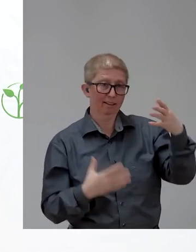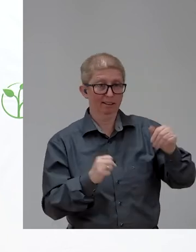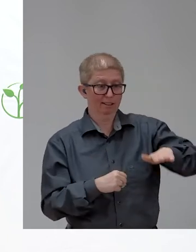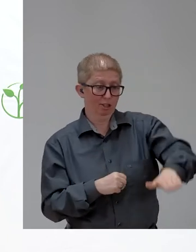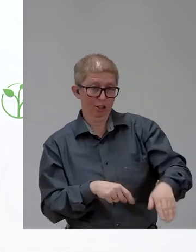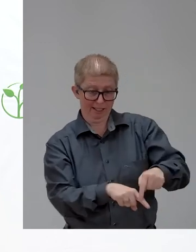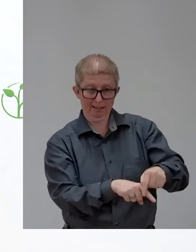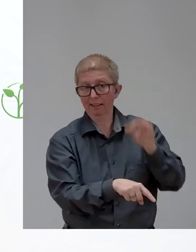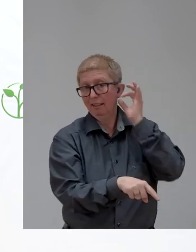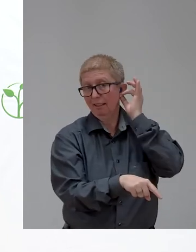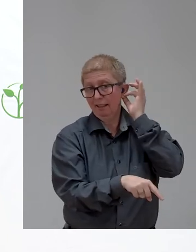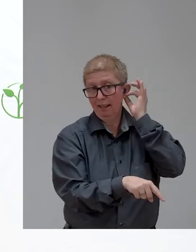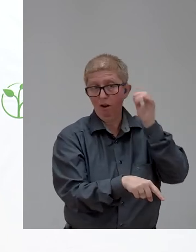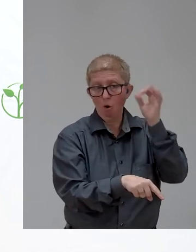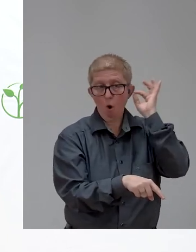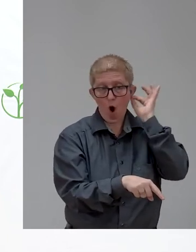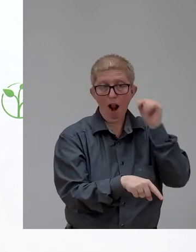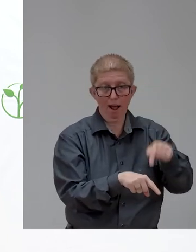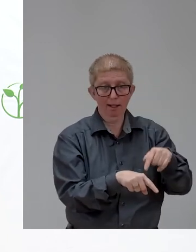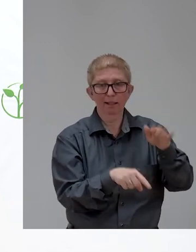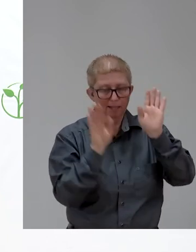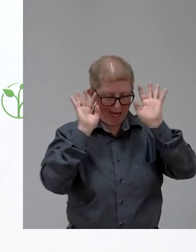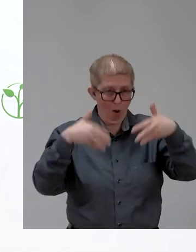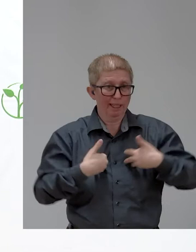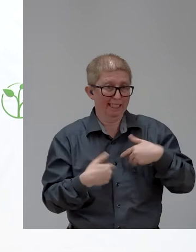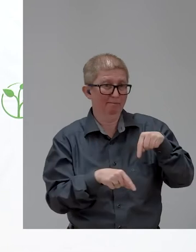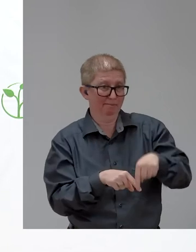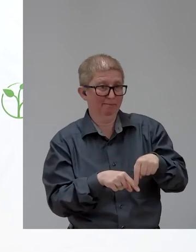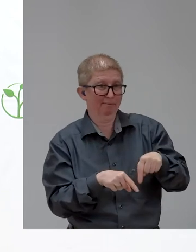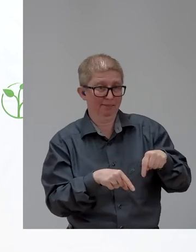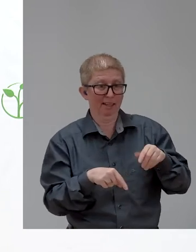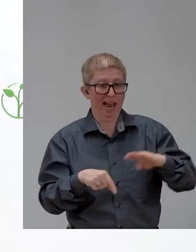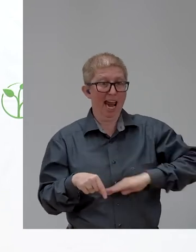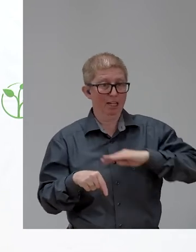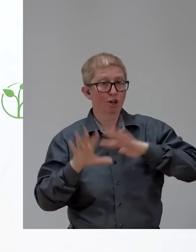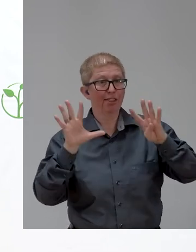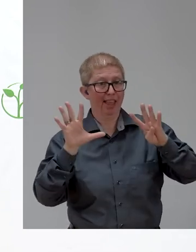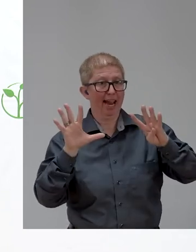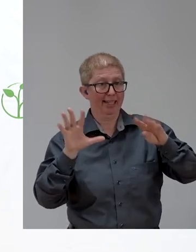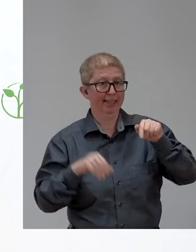had a mobile neurofeedback for children with autism. 2 years later,